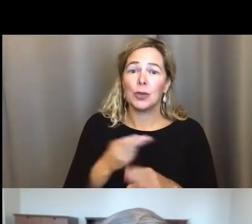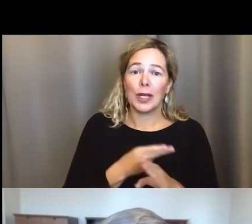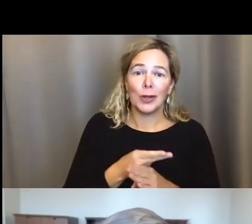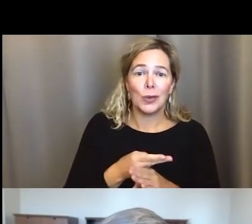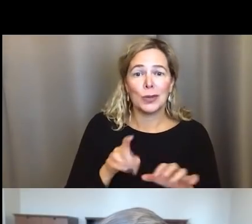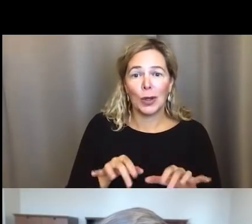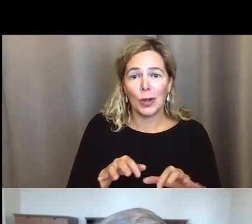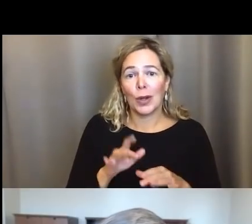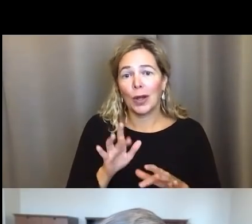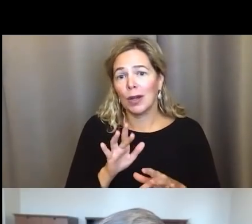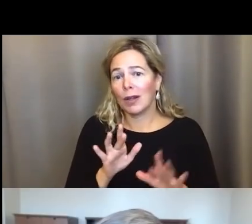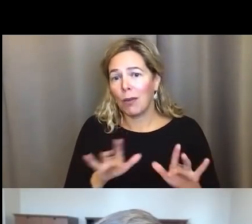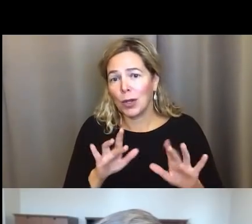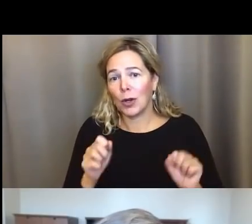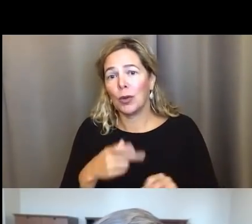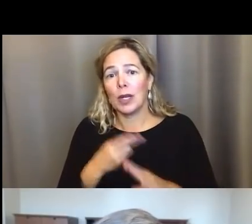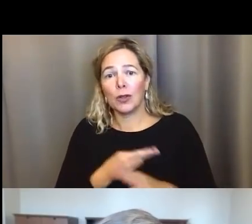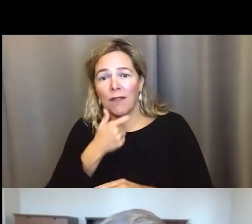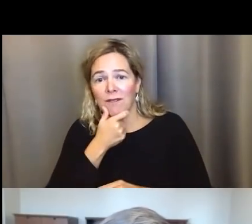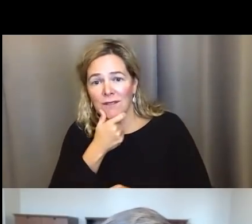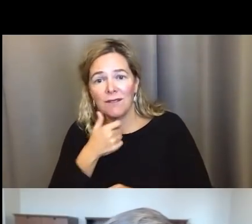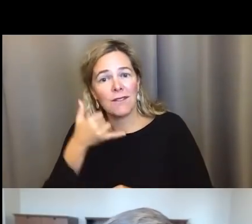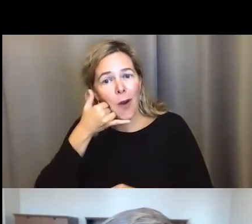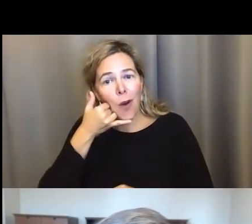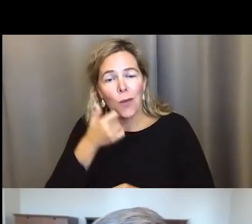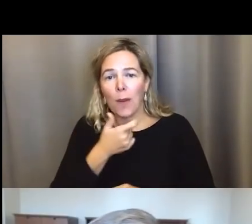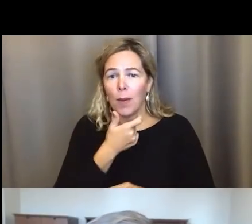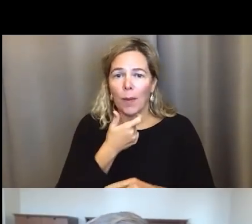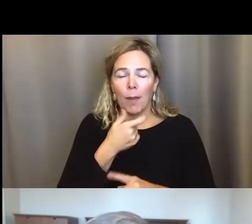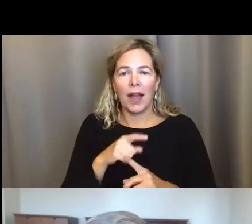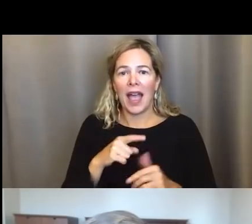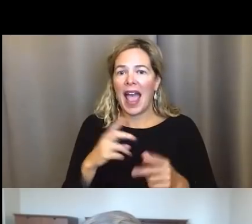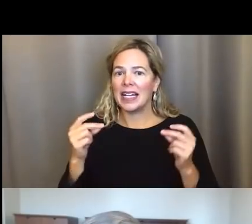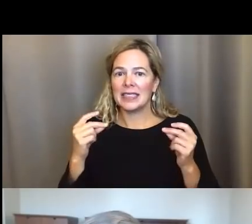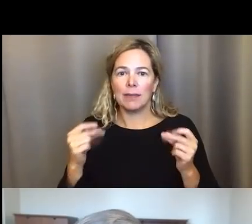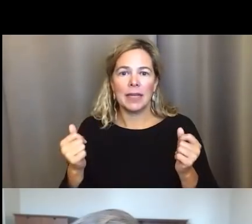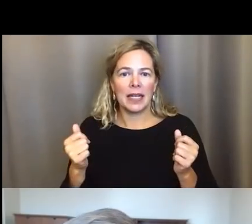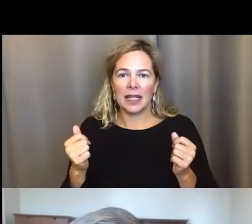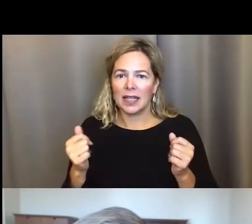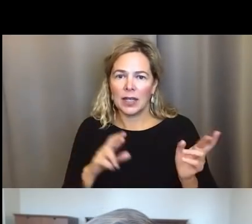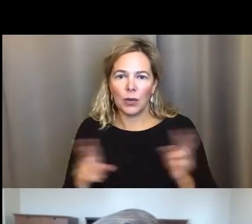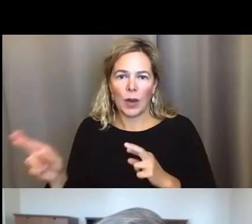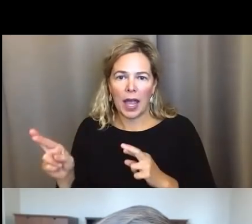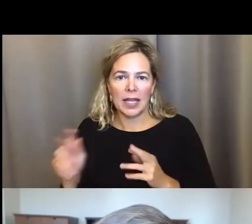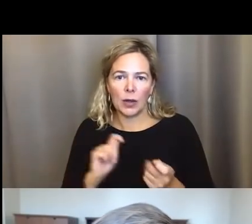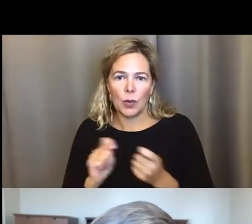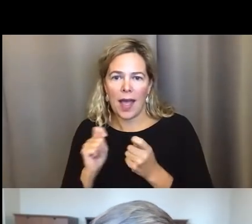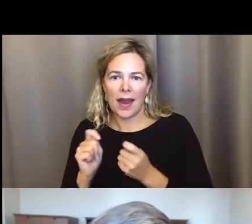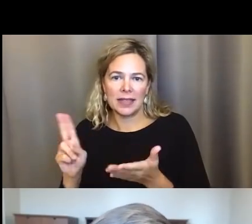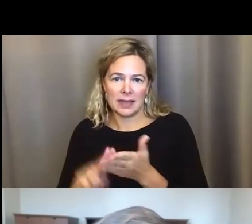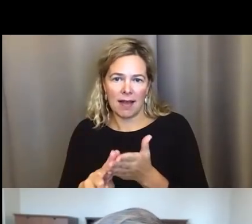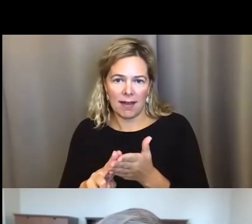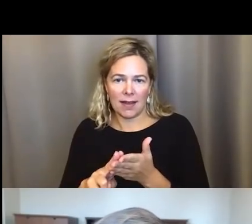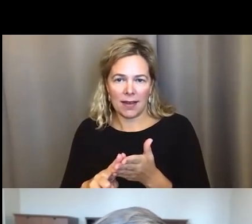can dictate into your phone, and the note is immediately available for edit and sign. It also can be used, it will be used